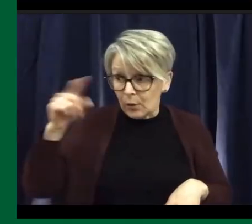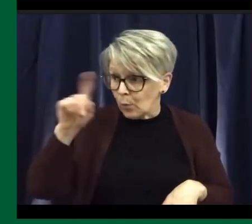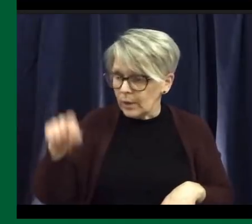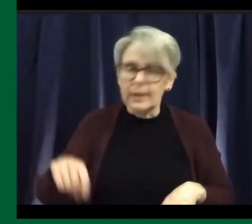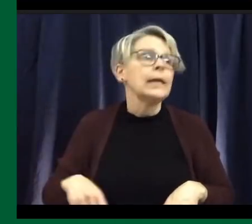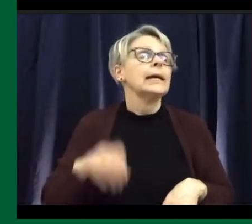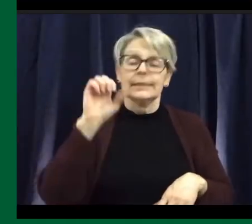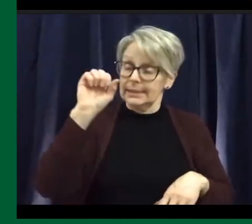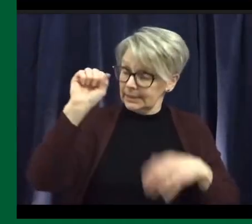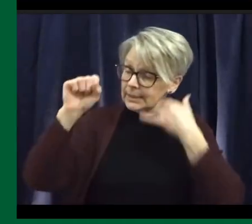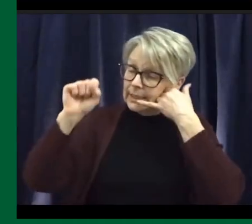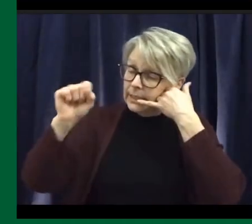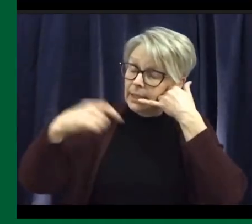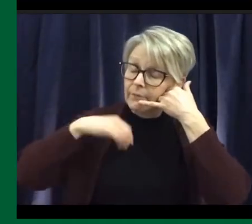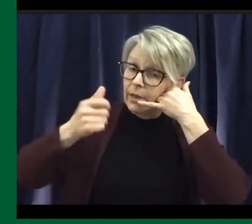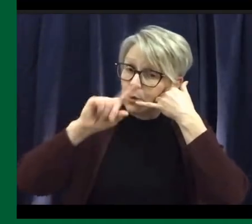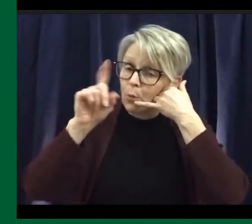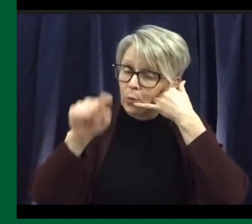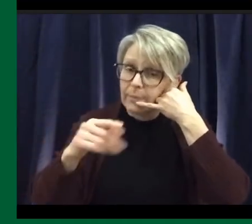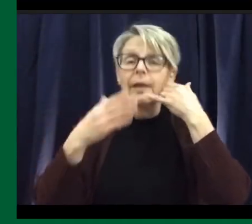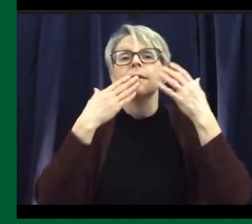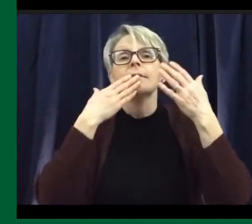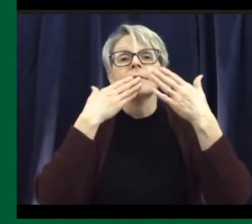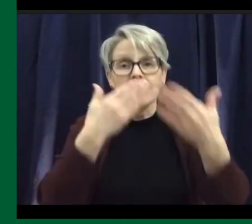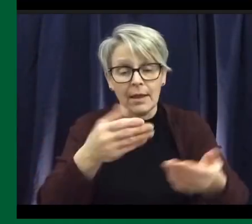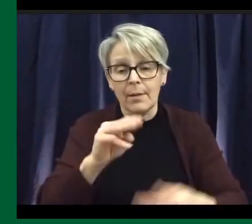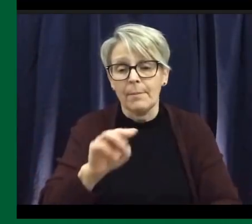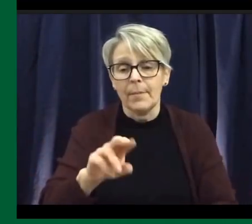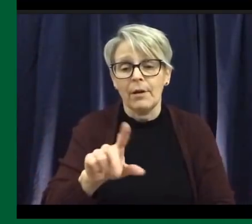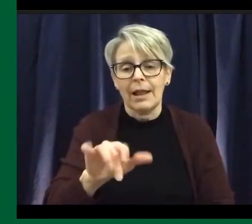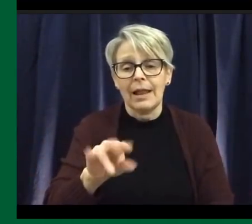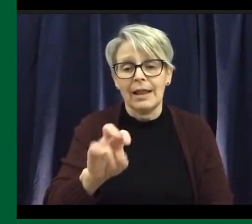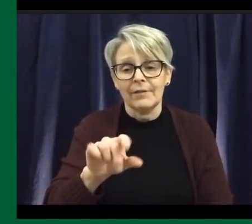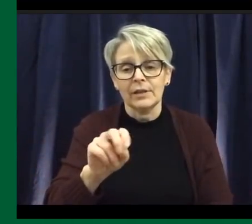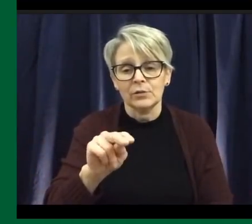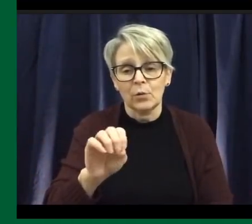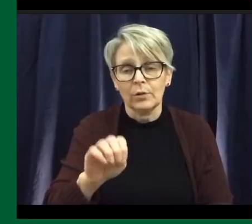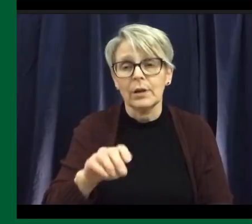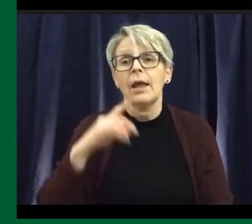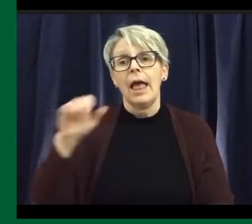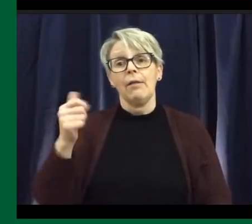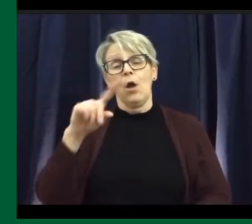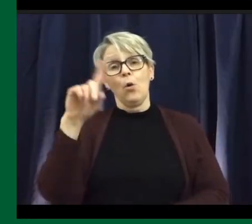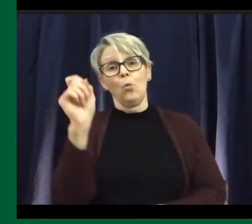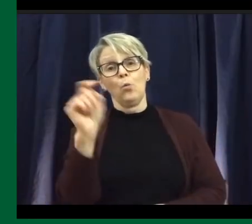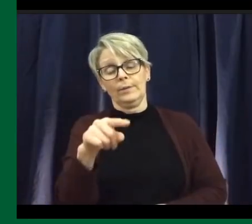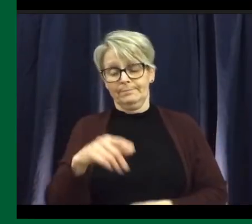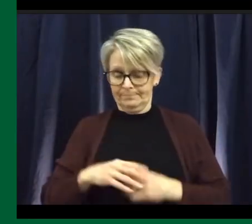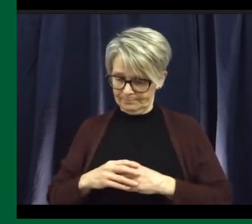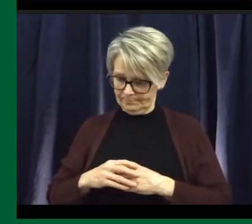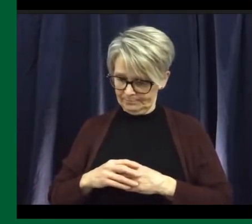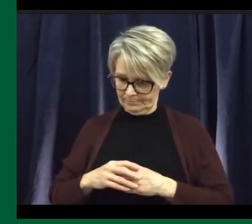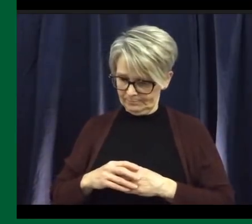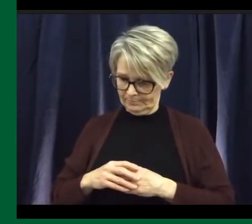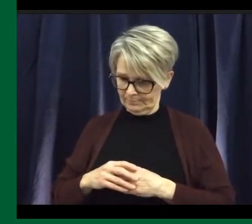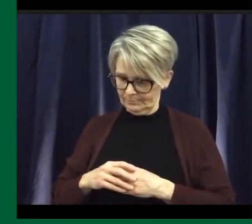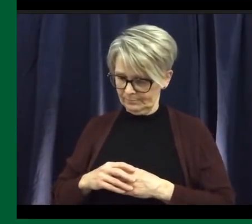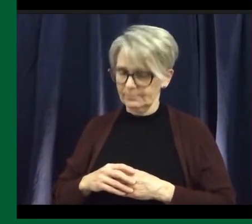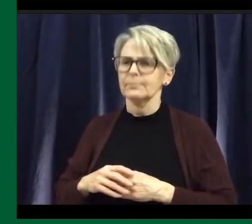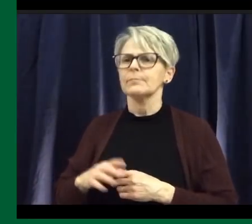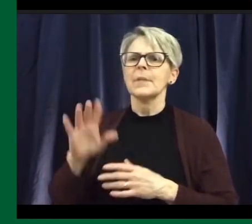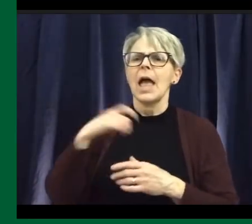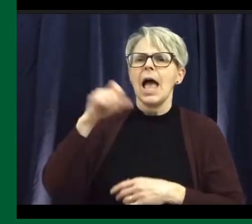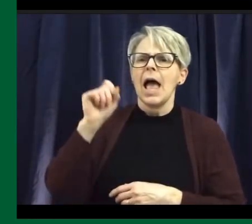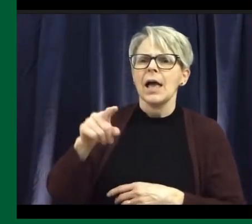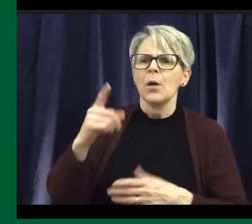Thank you very much. Thank you very much, Mr. Livingstone. The other question I had for you was, what specific plans does a